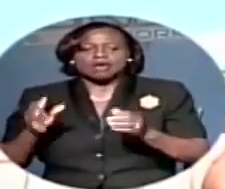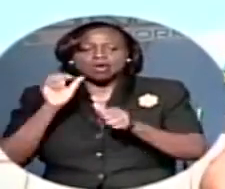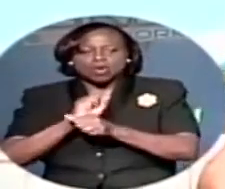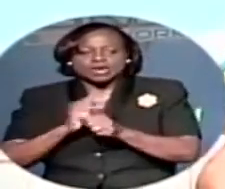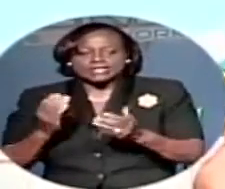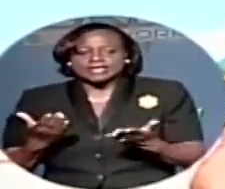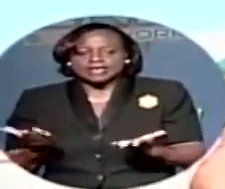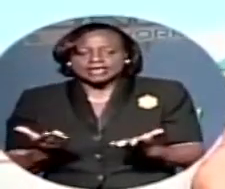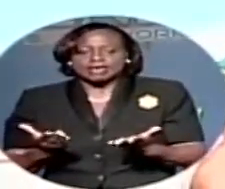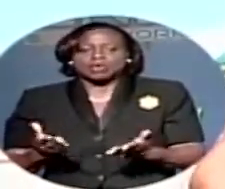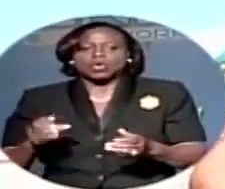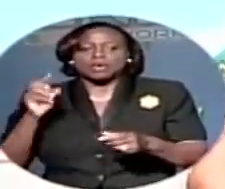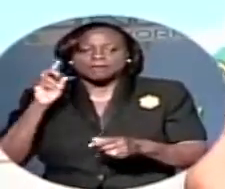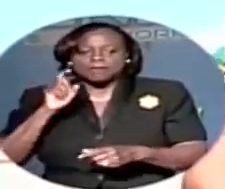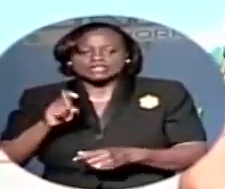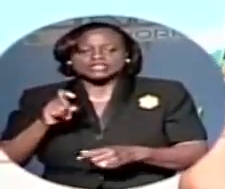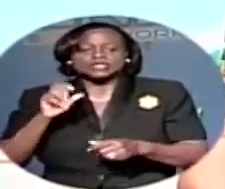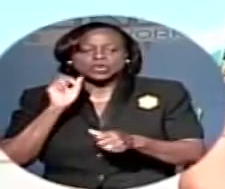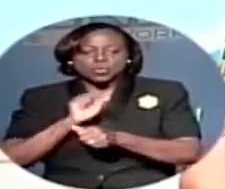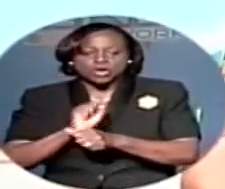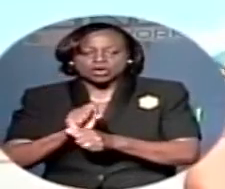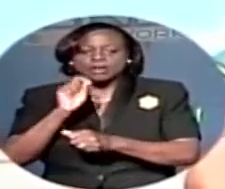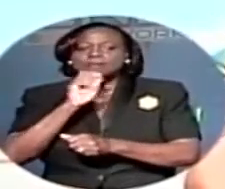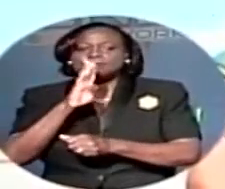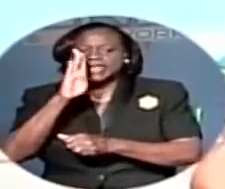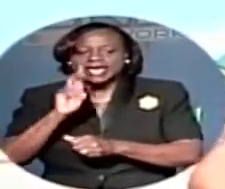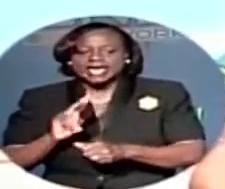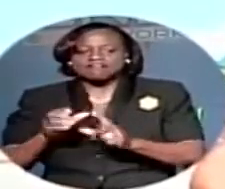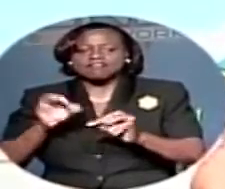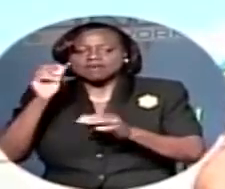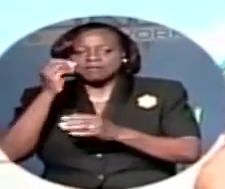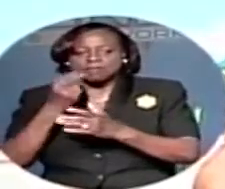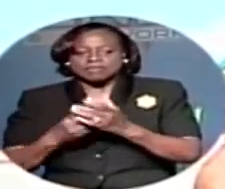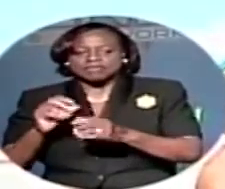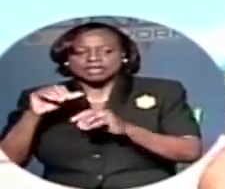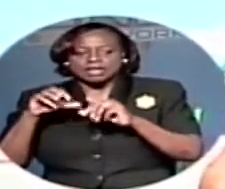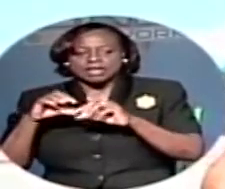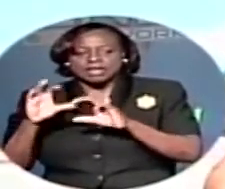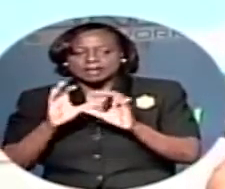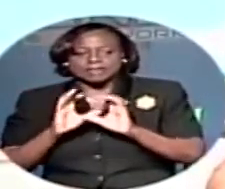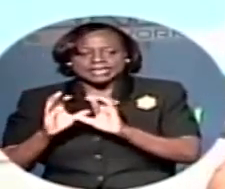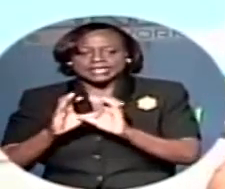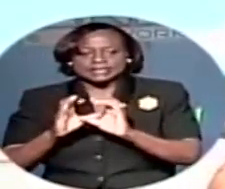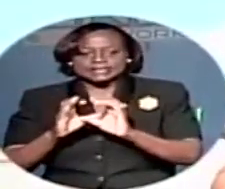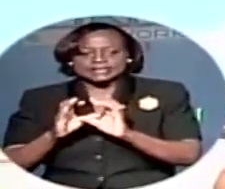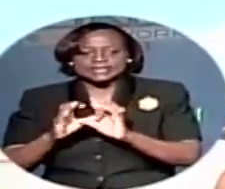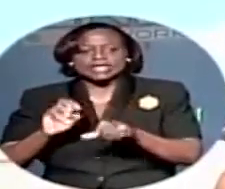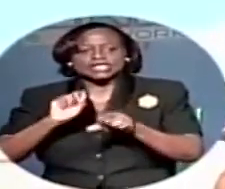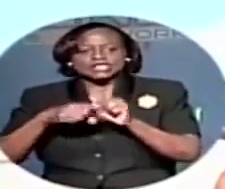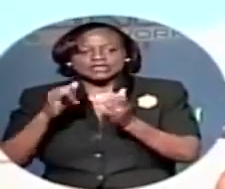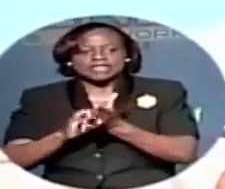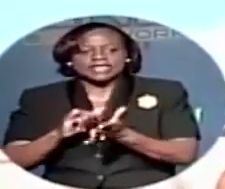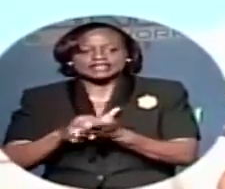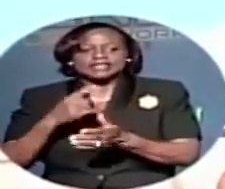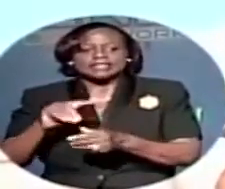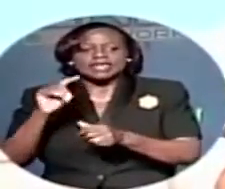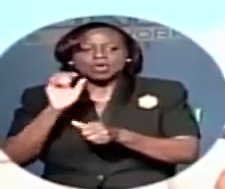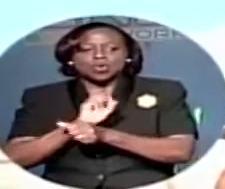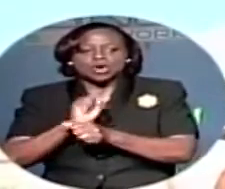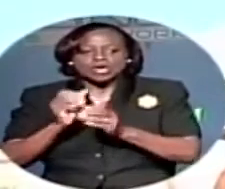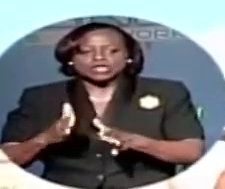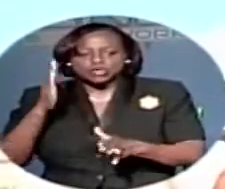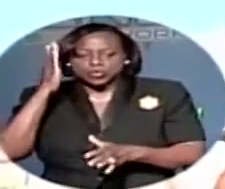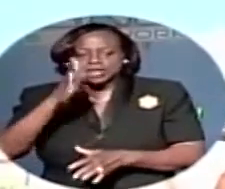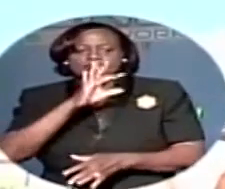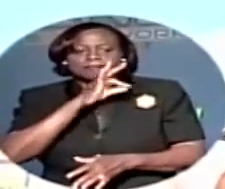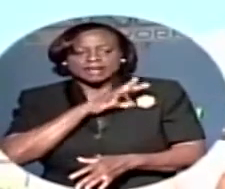both parties to ensure that the company is viable at the end of the day, the employees are able to benefit, and thus, of course, the customers. And also,